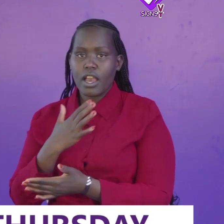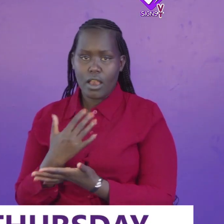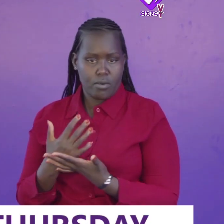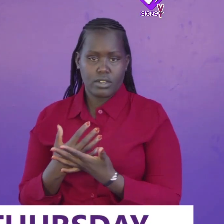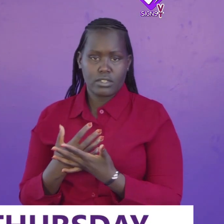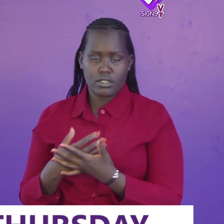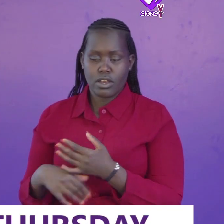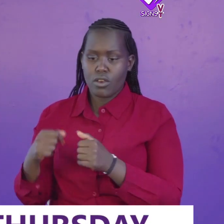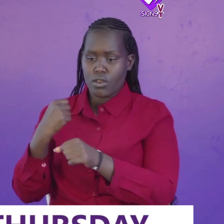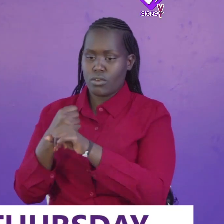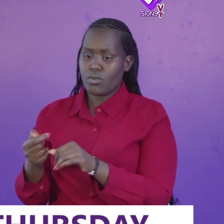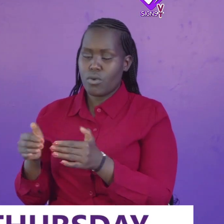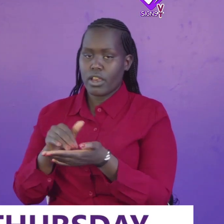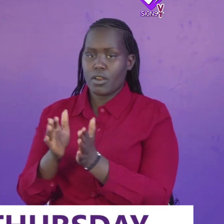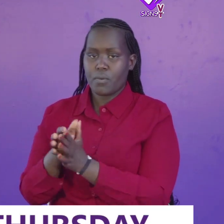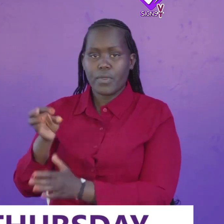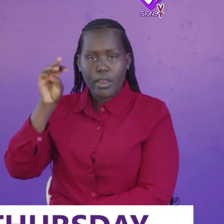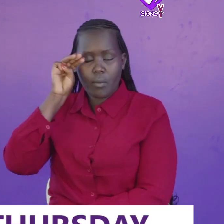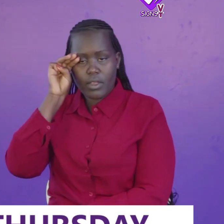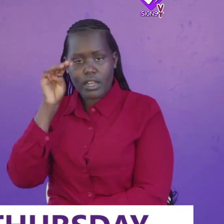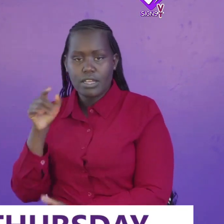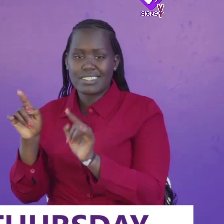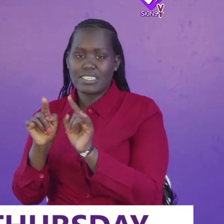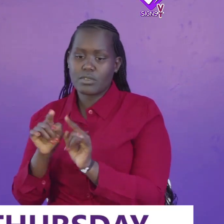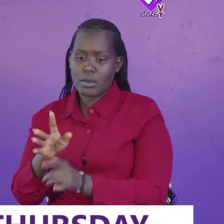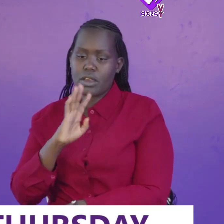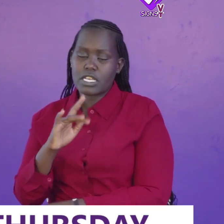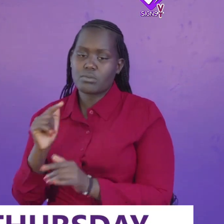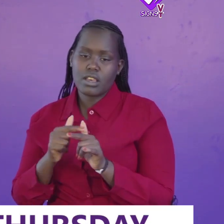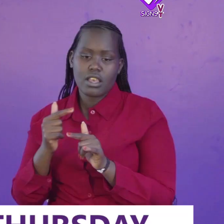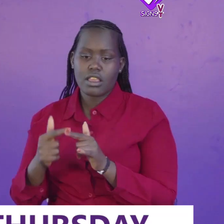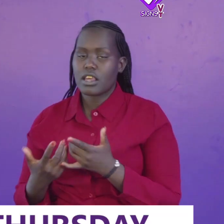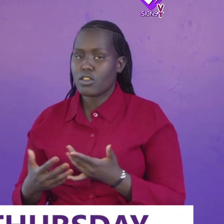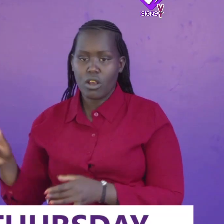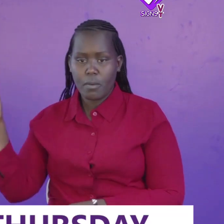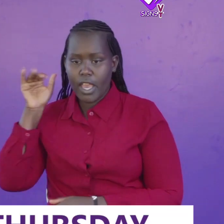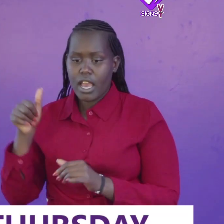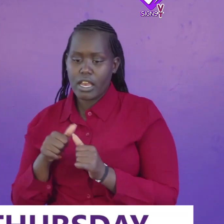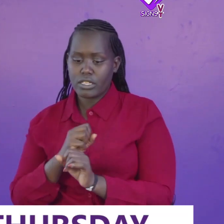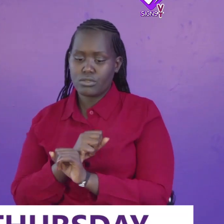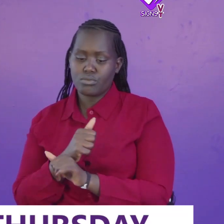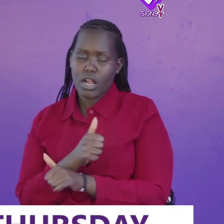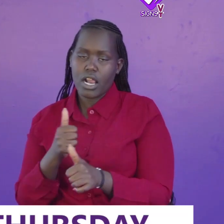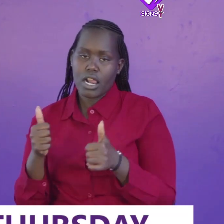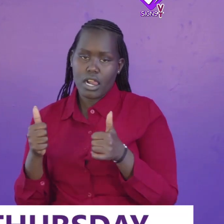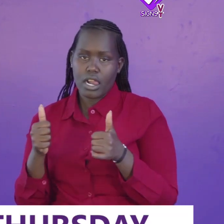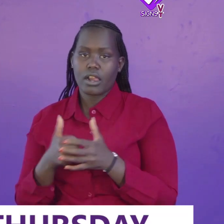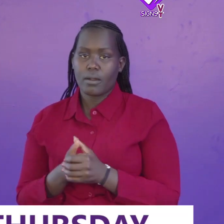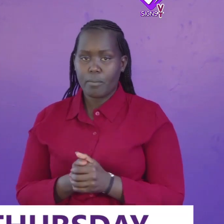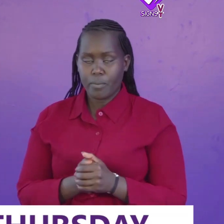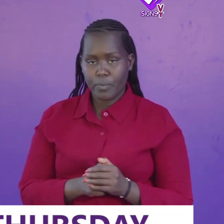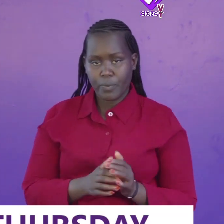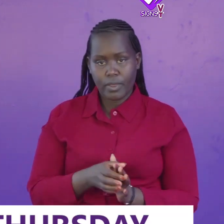na Muthoni. Nitamleta tena hapa next Thursday. You know, speak out and you'll be heard loud and clear. Muthoni tutakupata wapi? Zangu